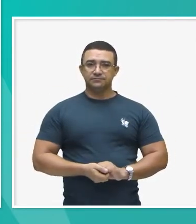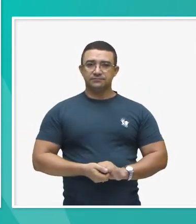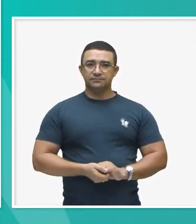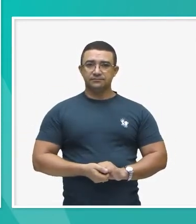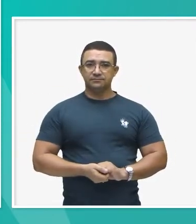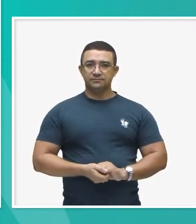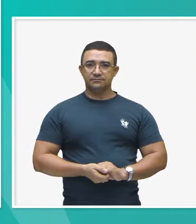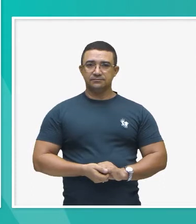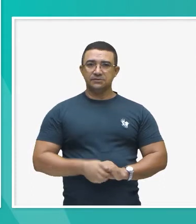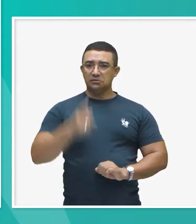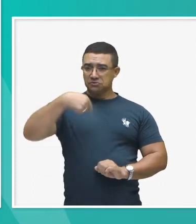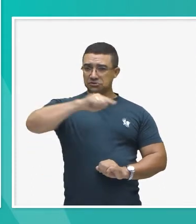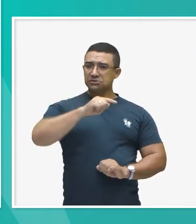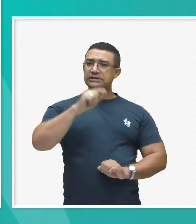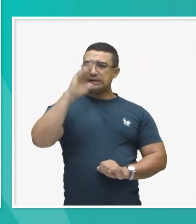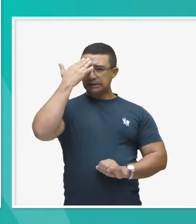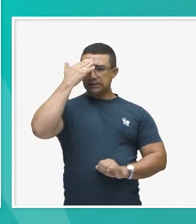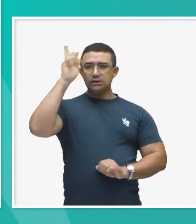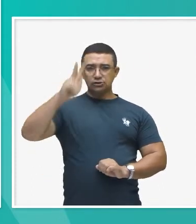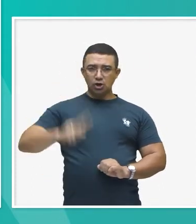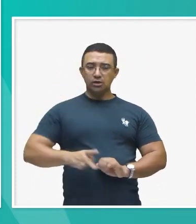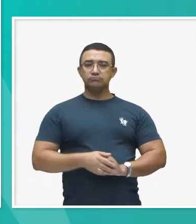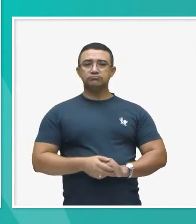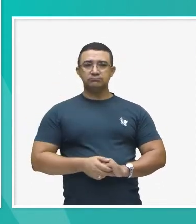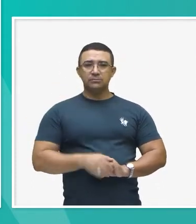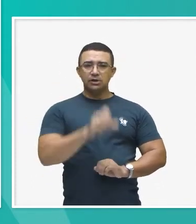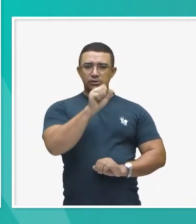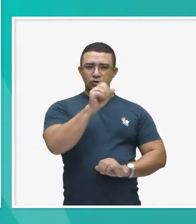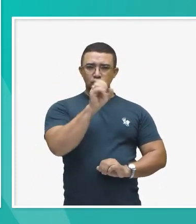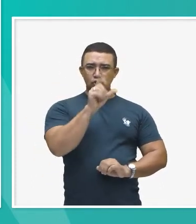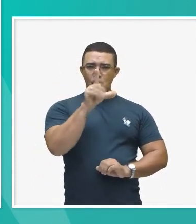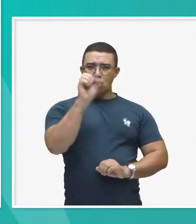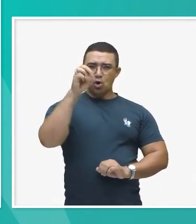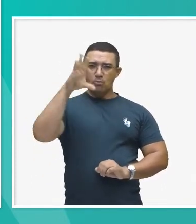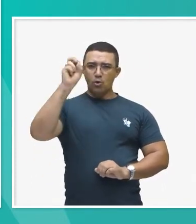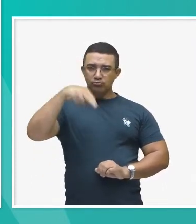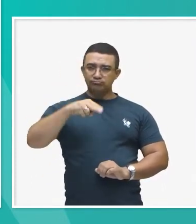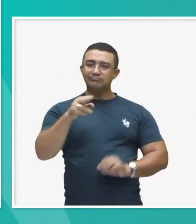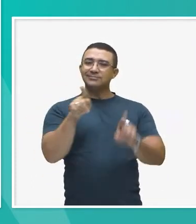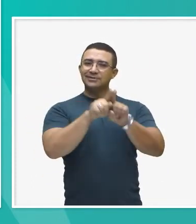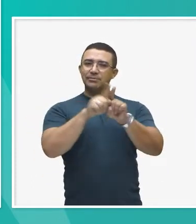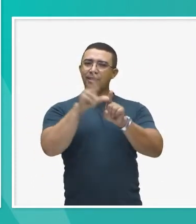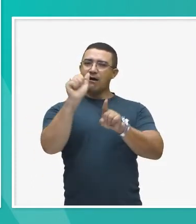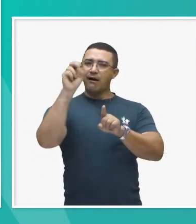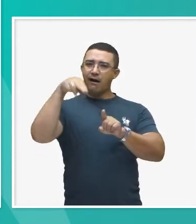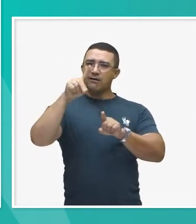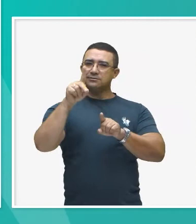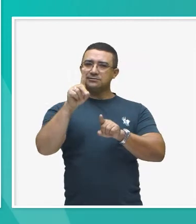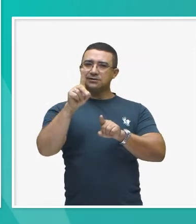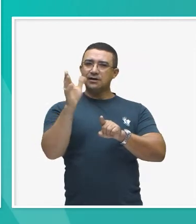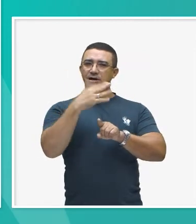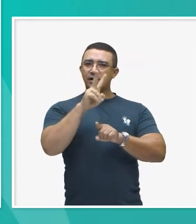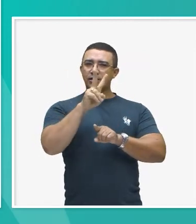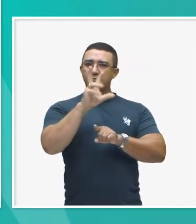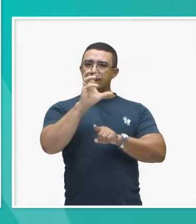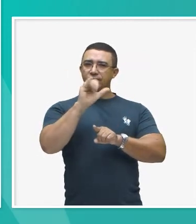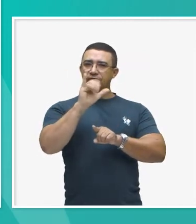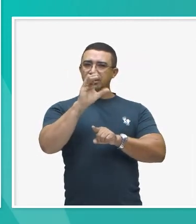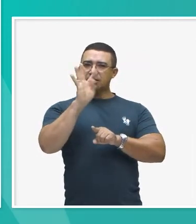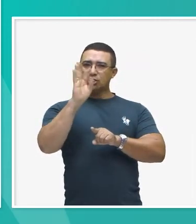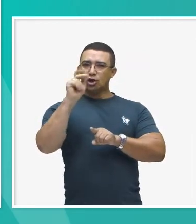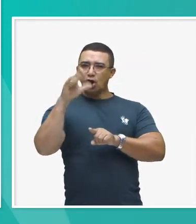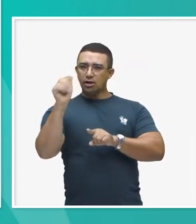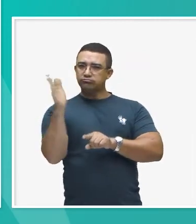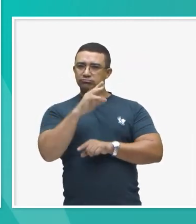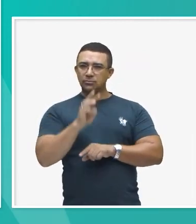Understanding the story. Solomon and Victoria watch a fishing vessel far away. Fishing whale is problem